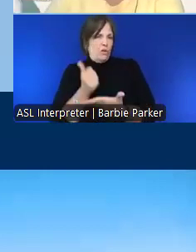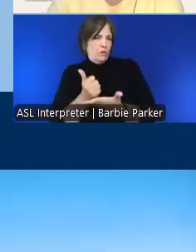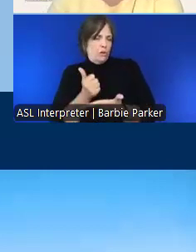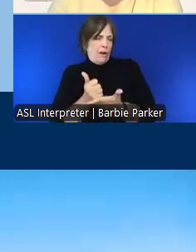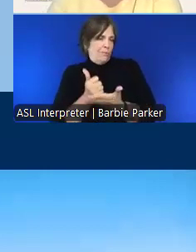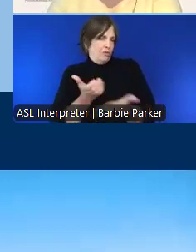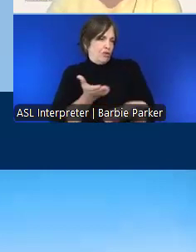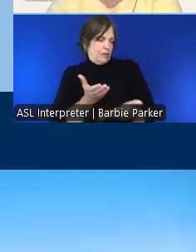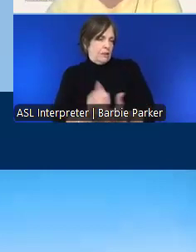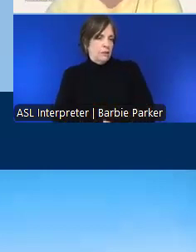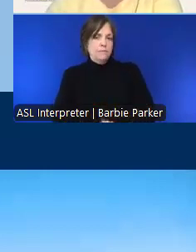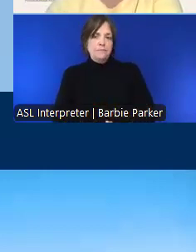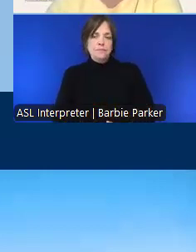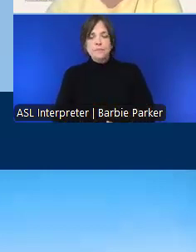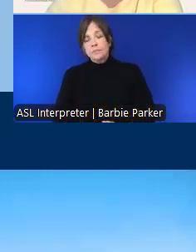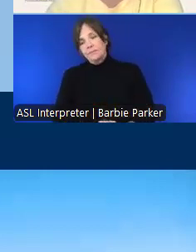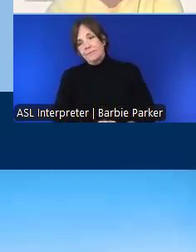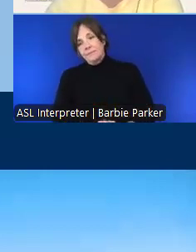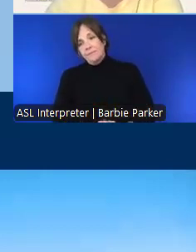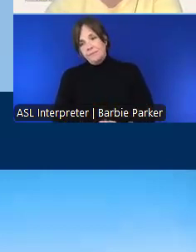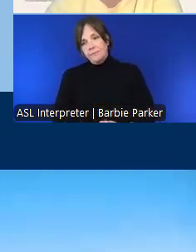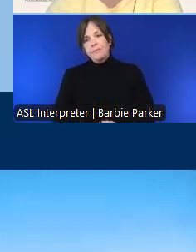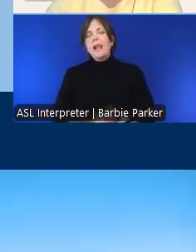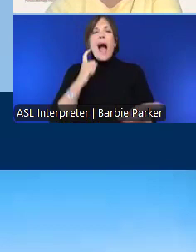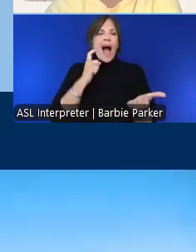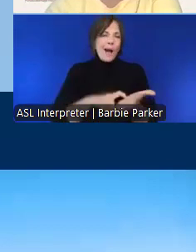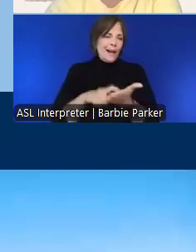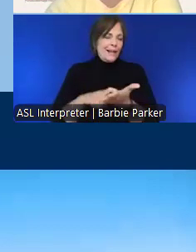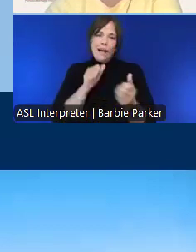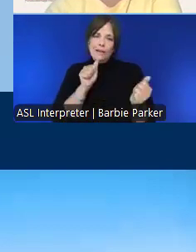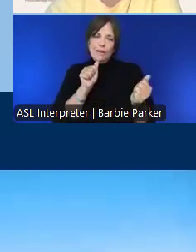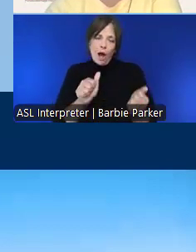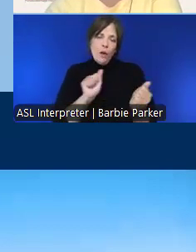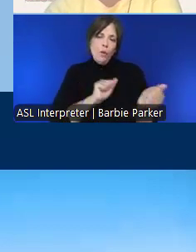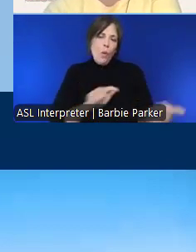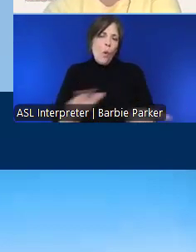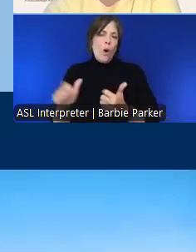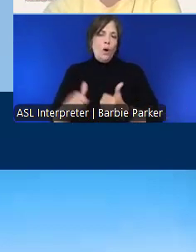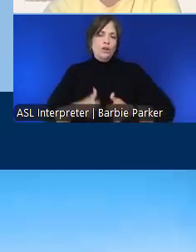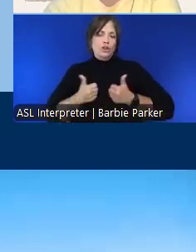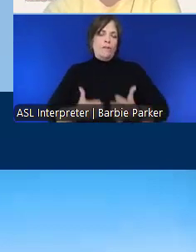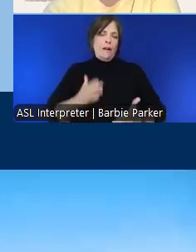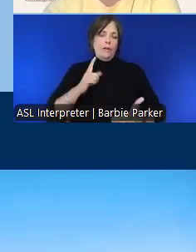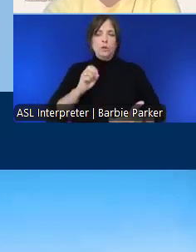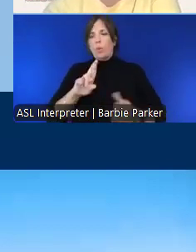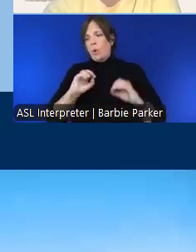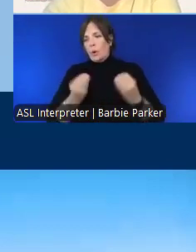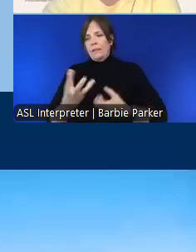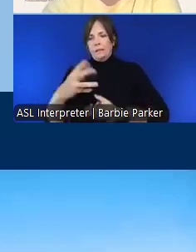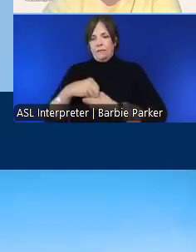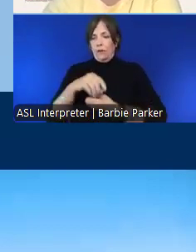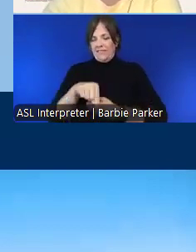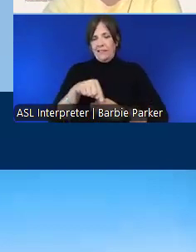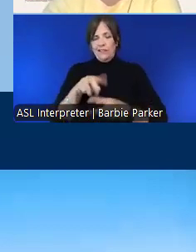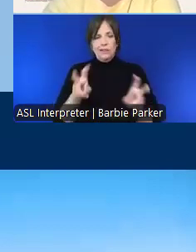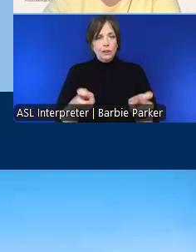Recognizing that it's not the view of every single, you know, survivor or every organization who works on this issue, but I do